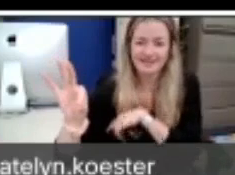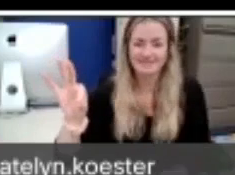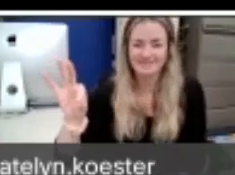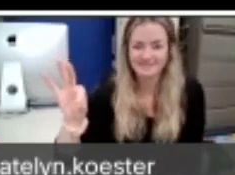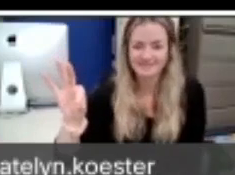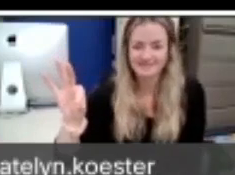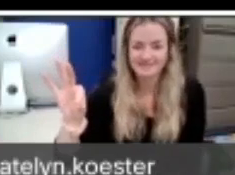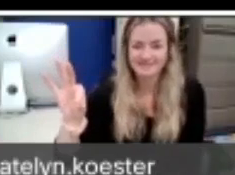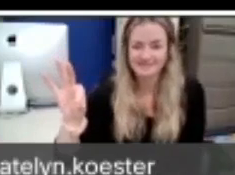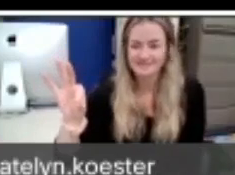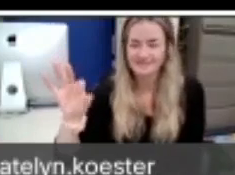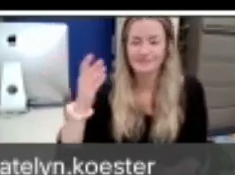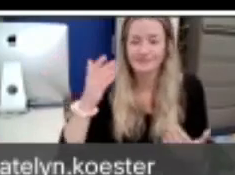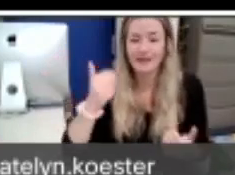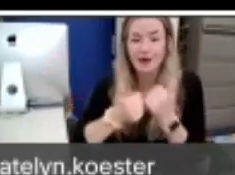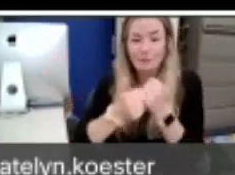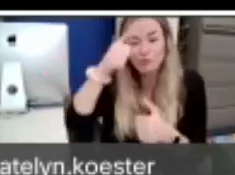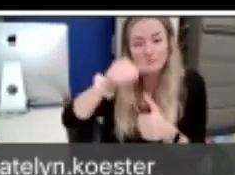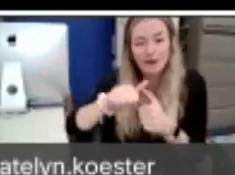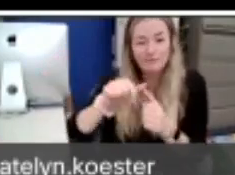And then nine goes to your pointer.